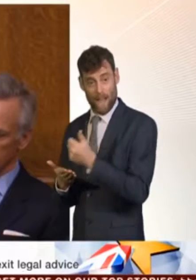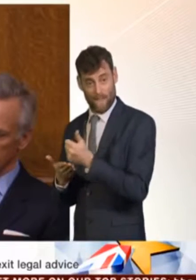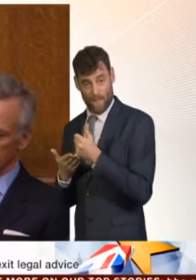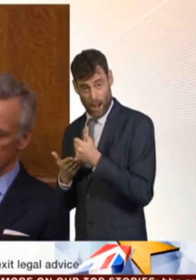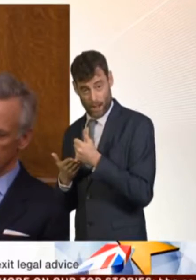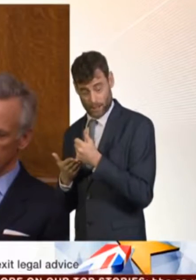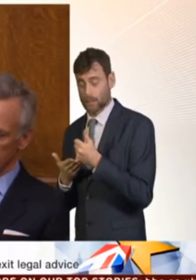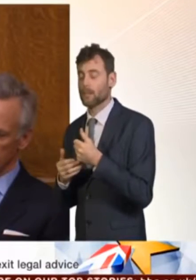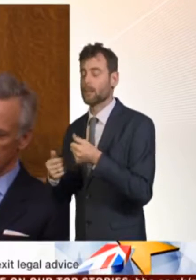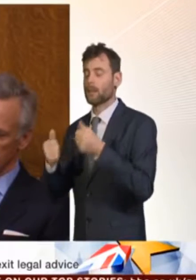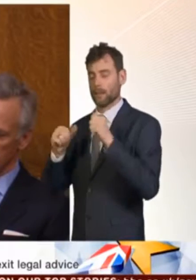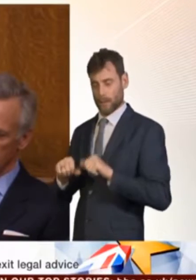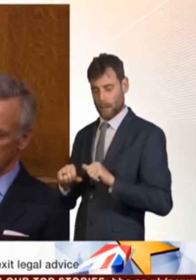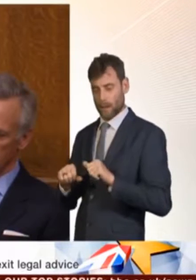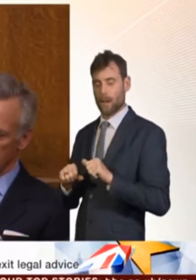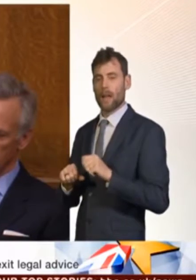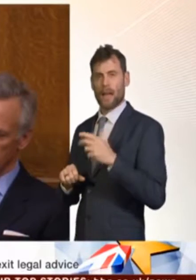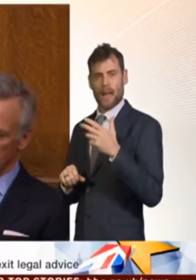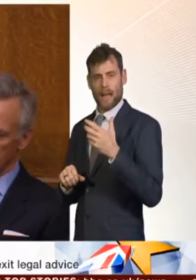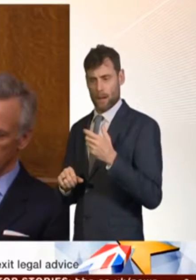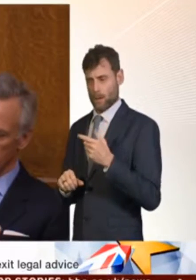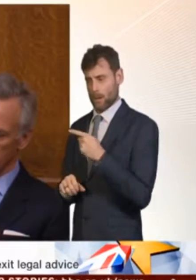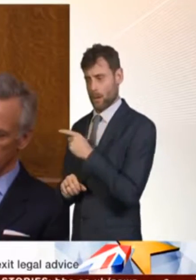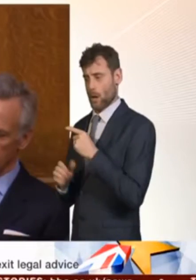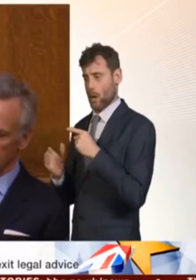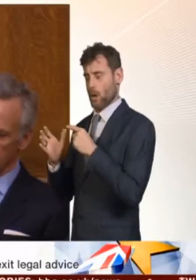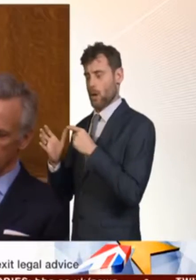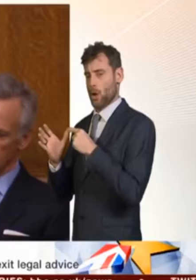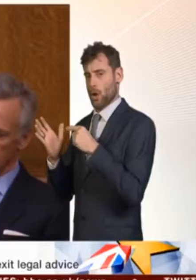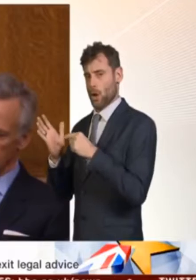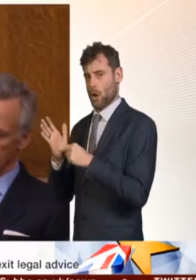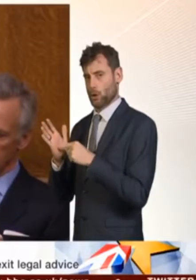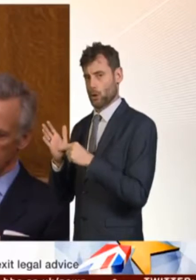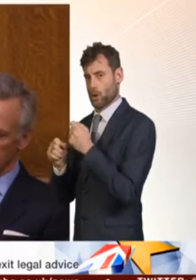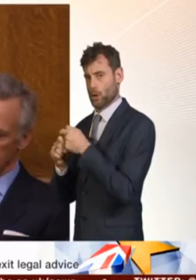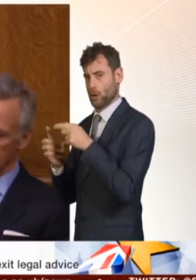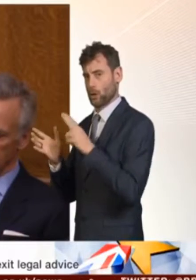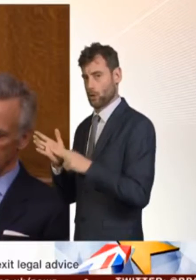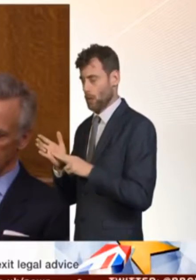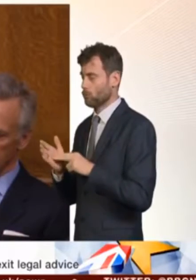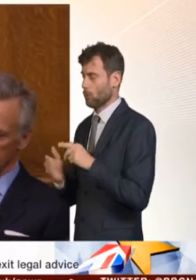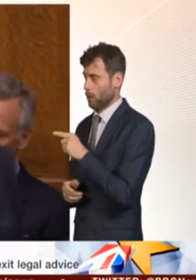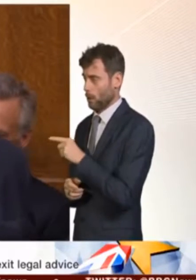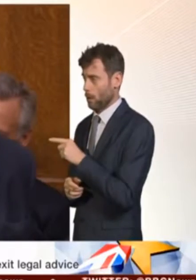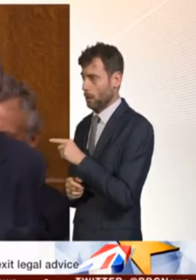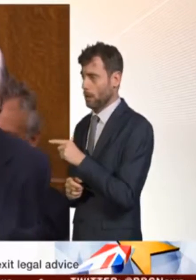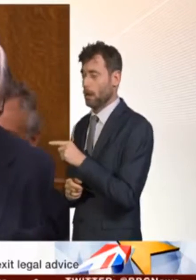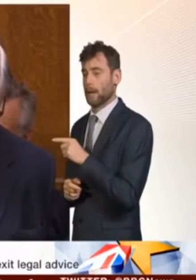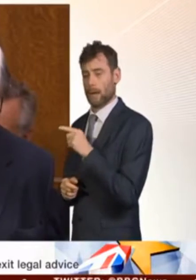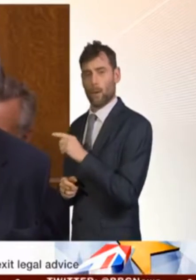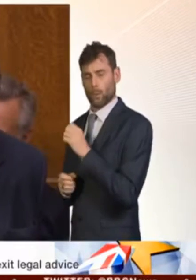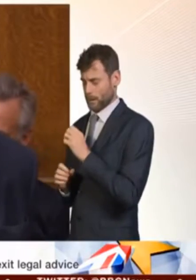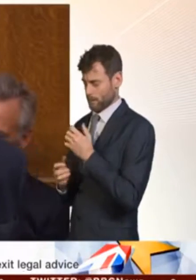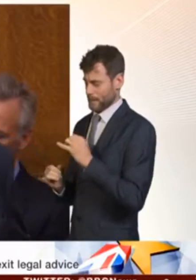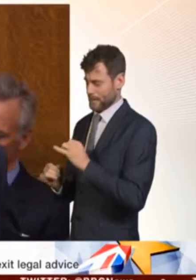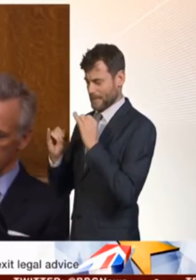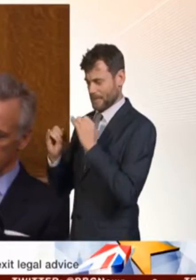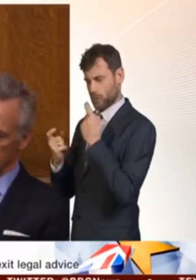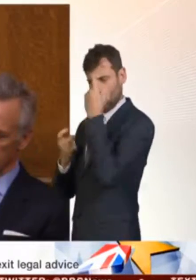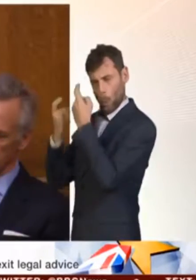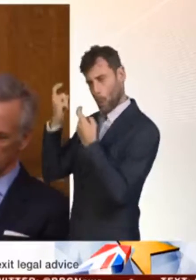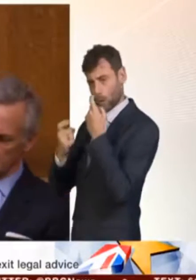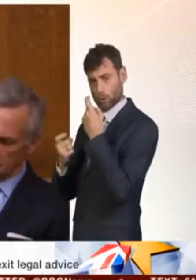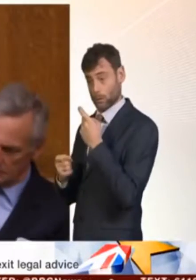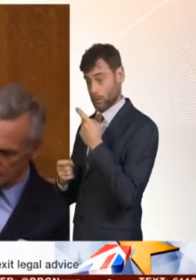serious questioning by the Attorney General himself of his continuing to serve as the government's chief legal